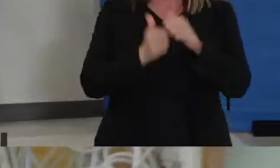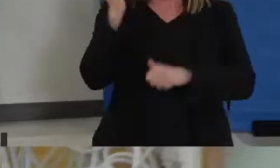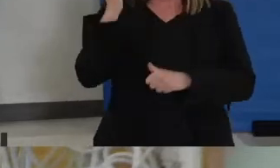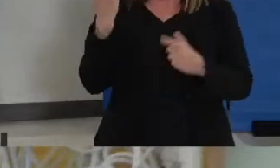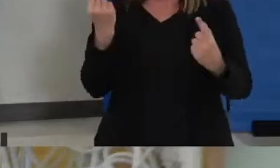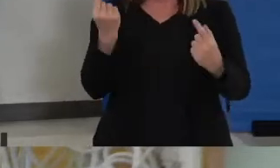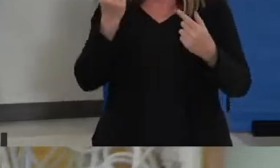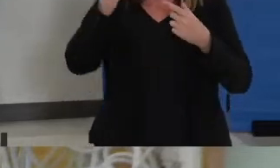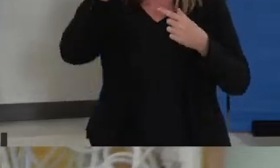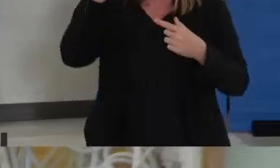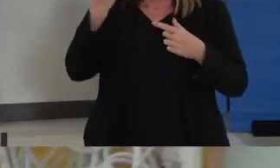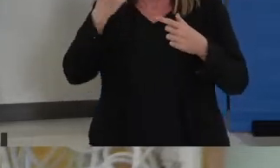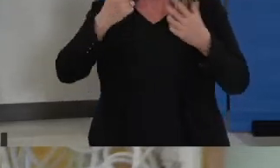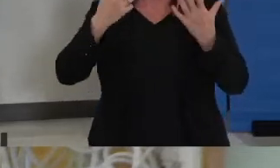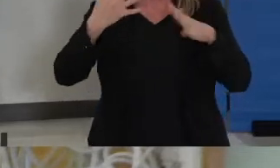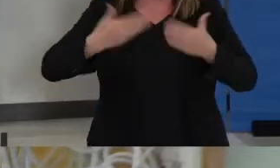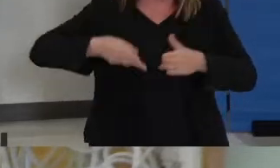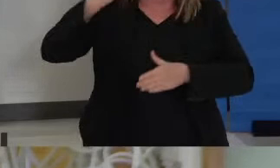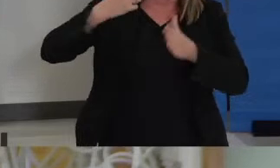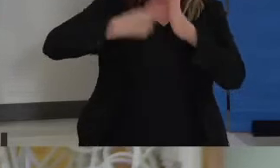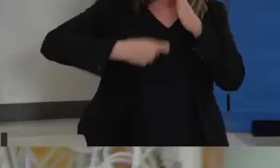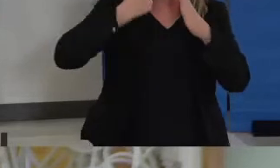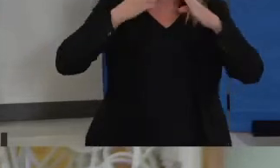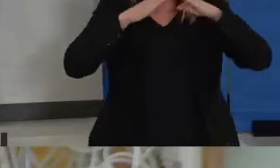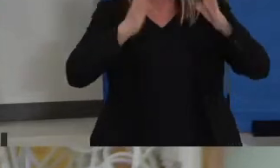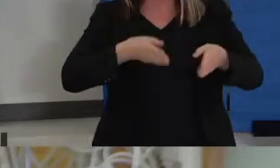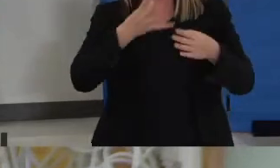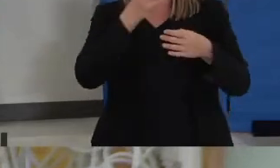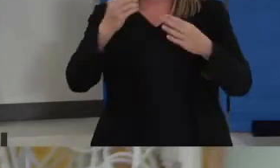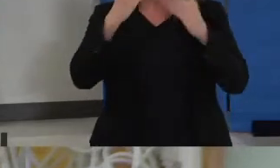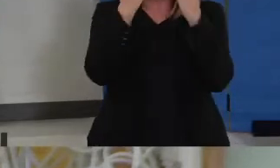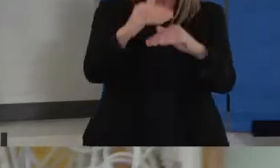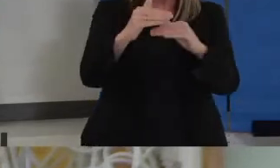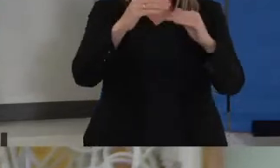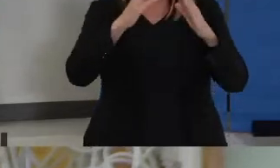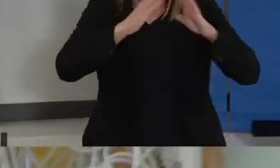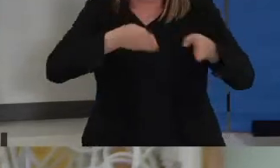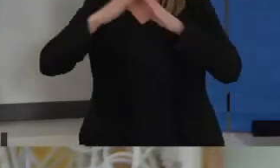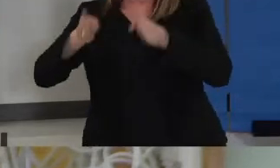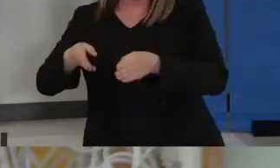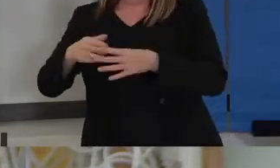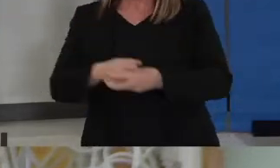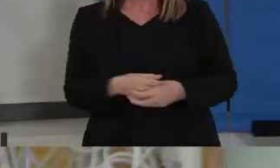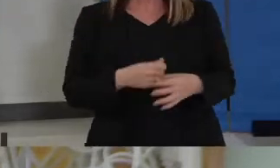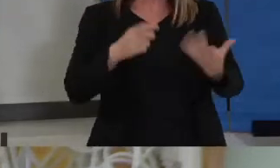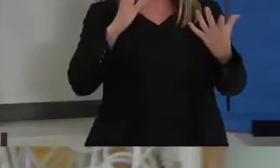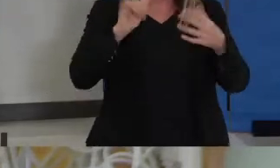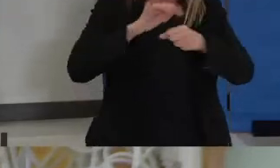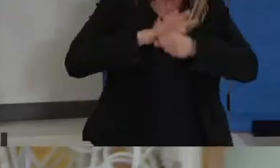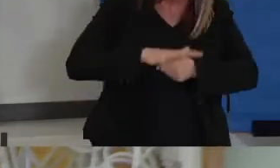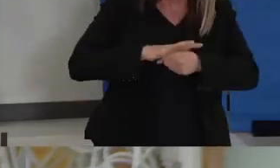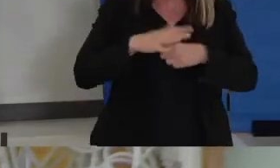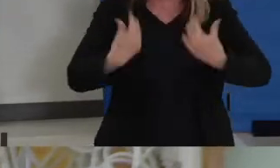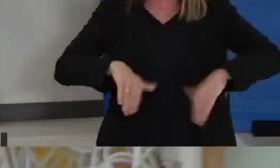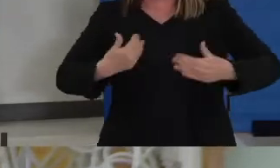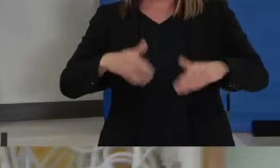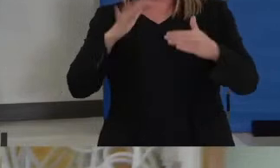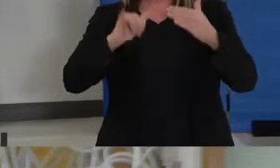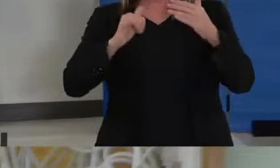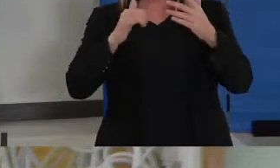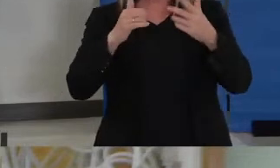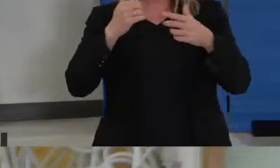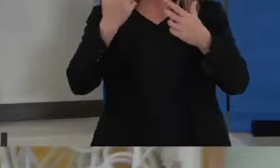high cost of housing and the limited supply or the shortage of housing. And this pressure is acutely felt